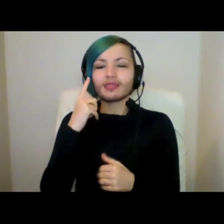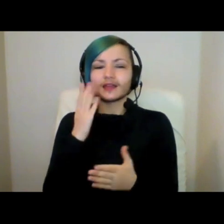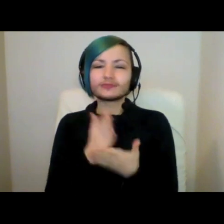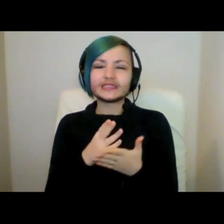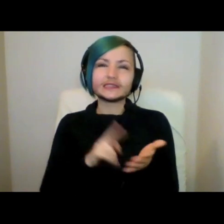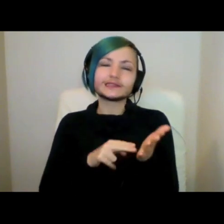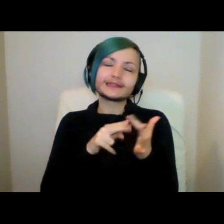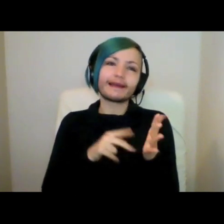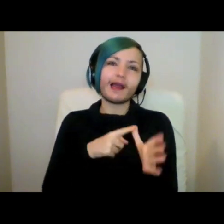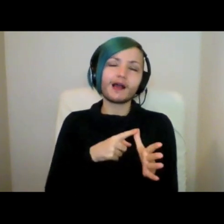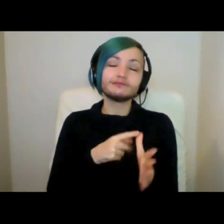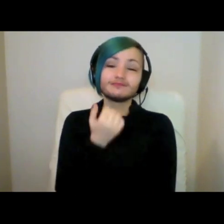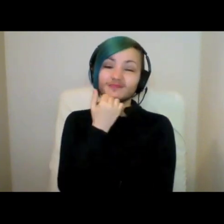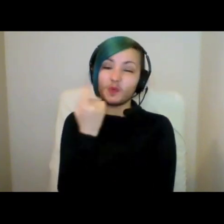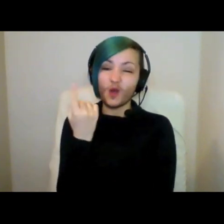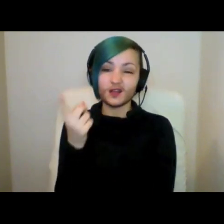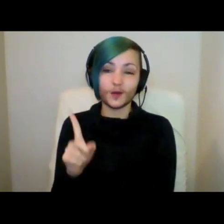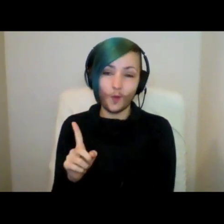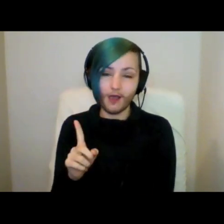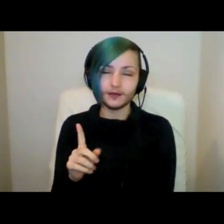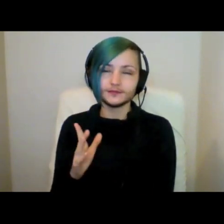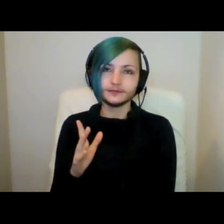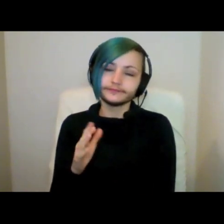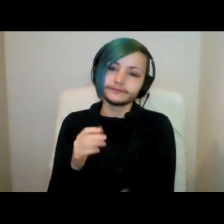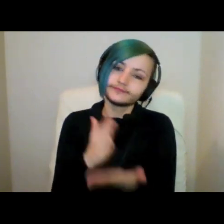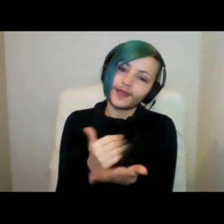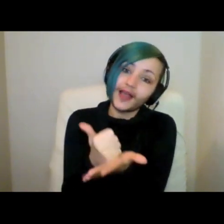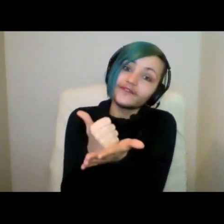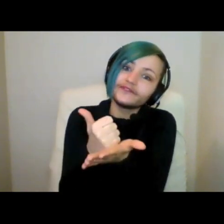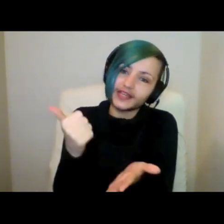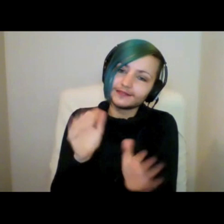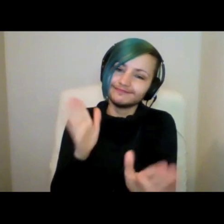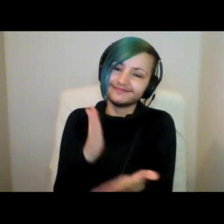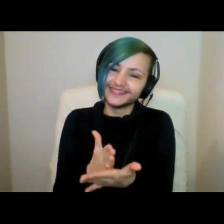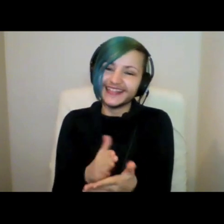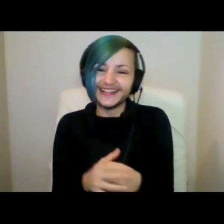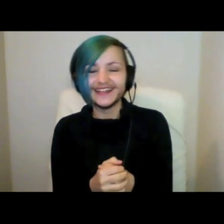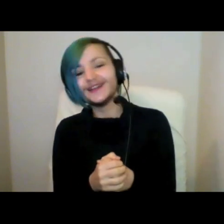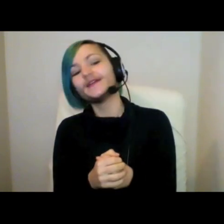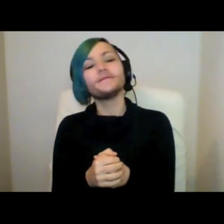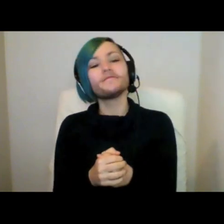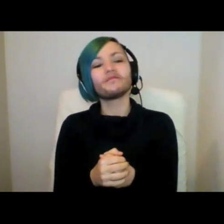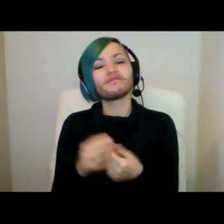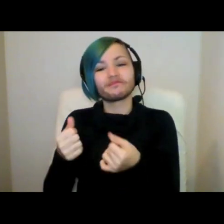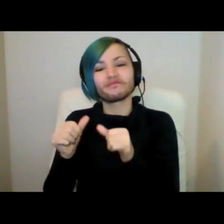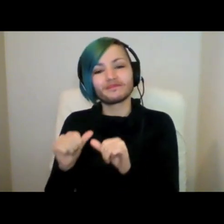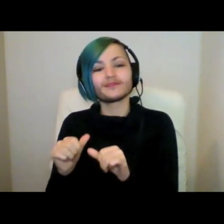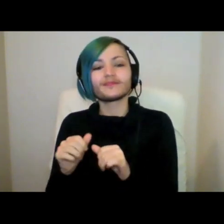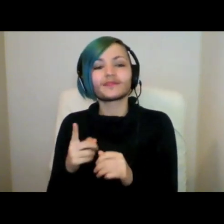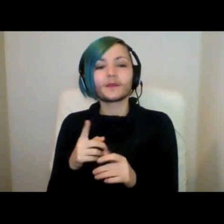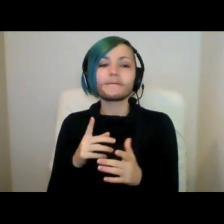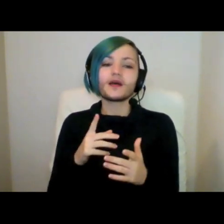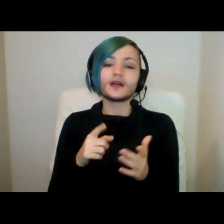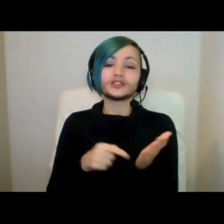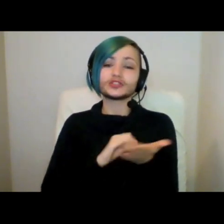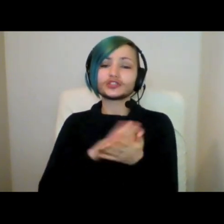Nina, apart from many things, apart from that she's utterly brilliant, is I think, having Thompson, having